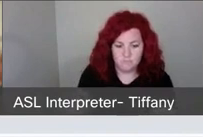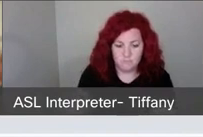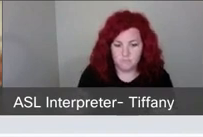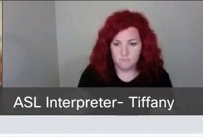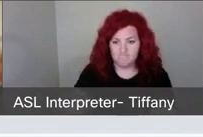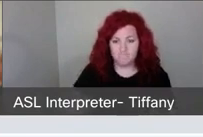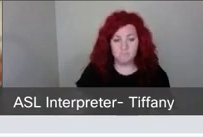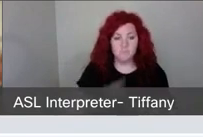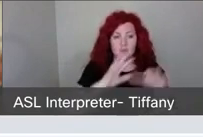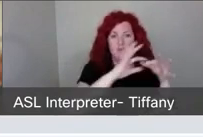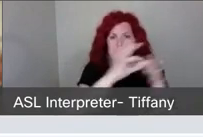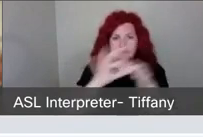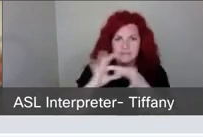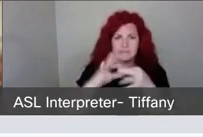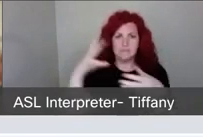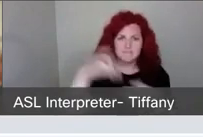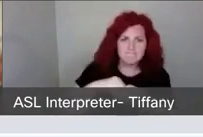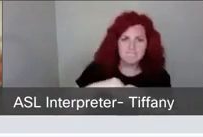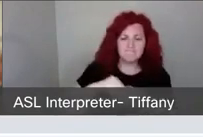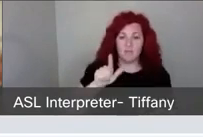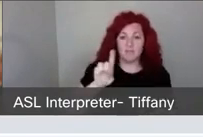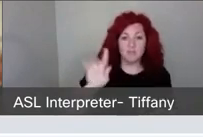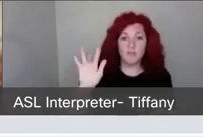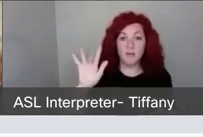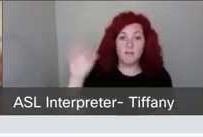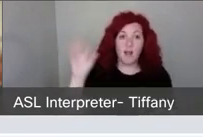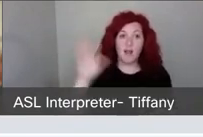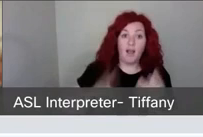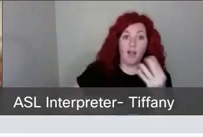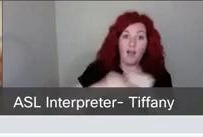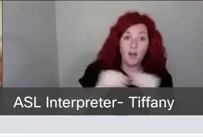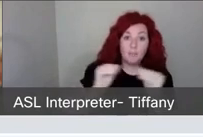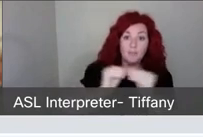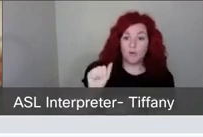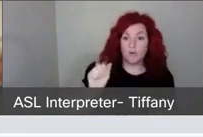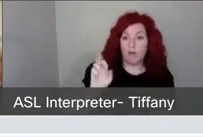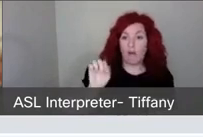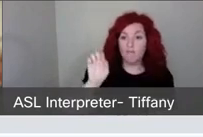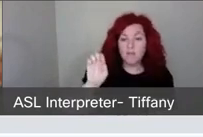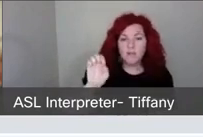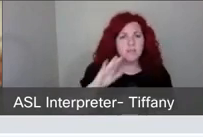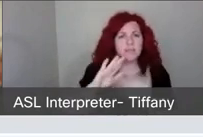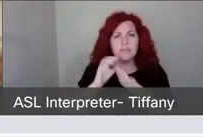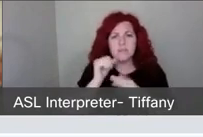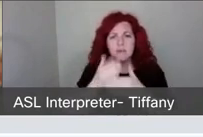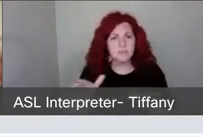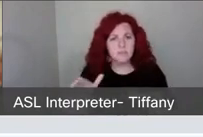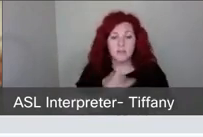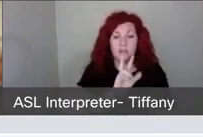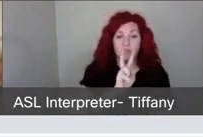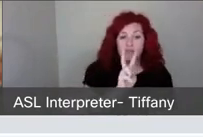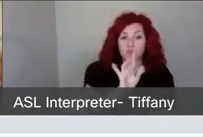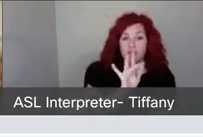LD 25 and add more of Avondale so that the city isn't split three ways between 25,